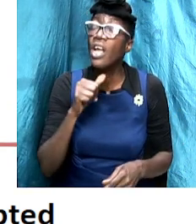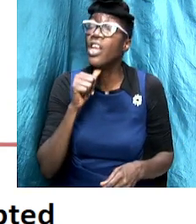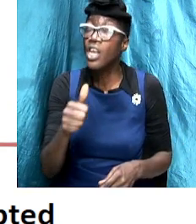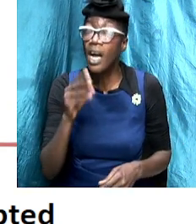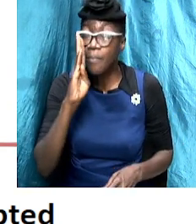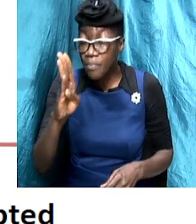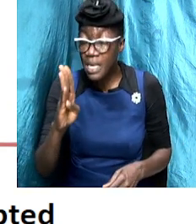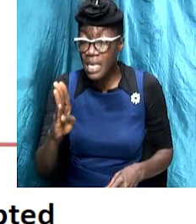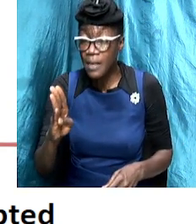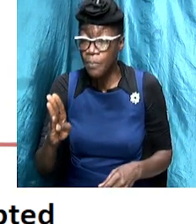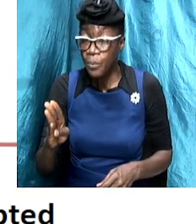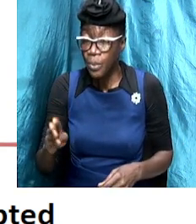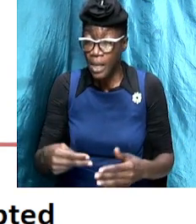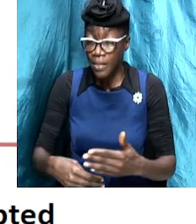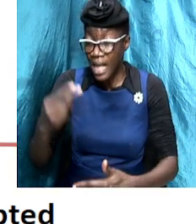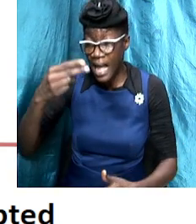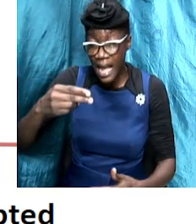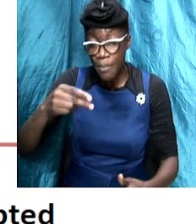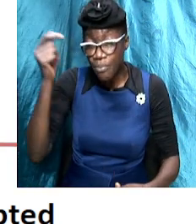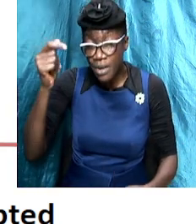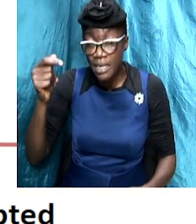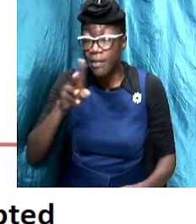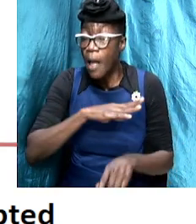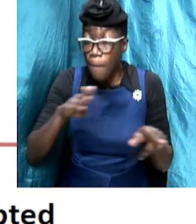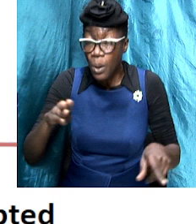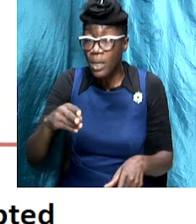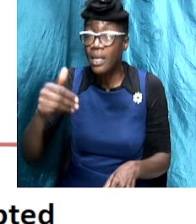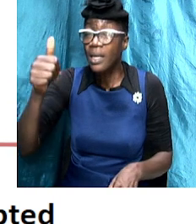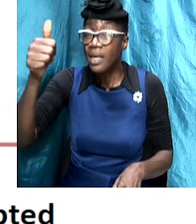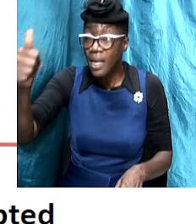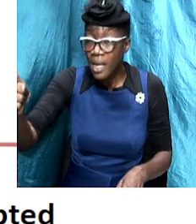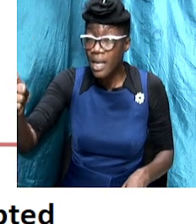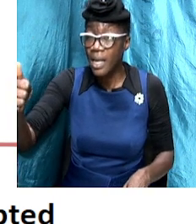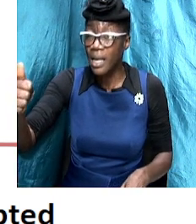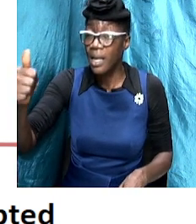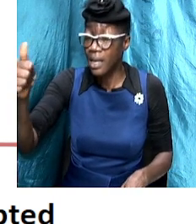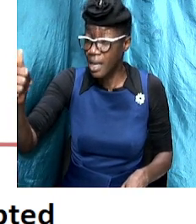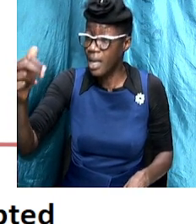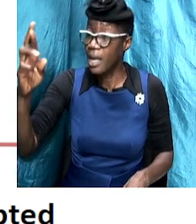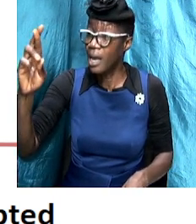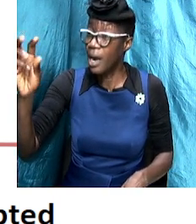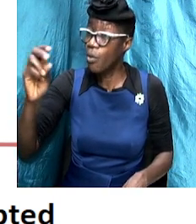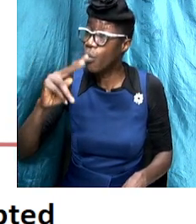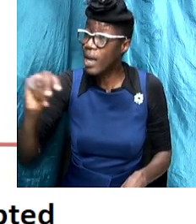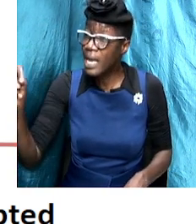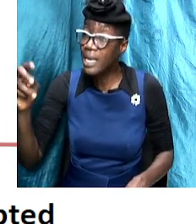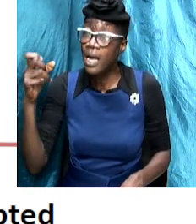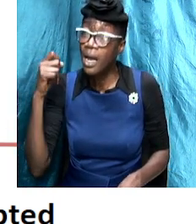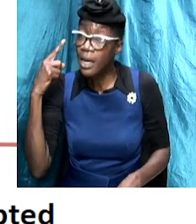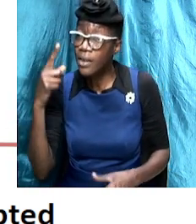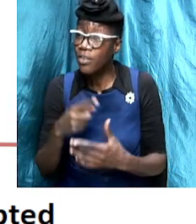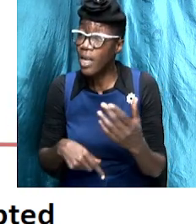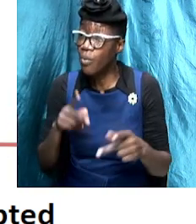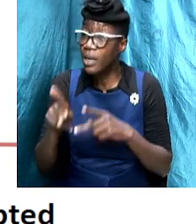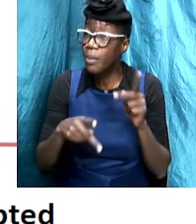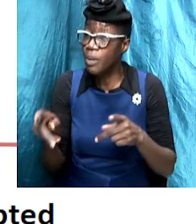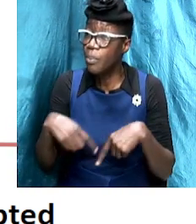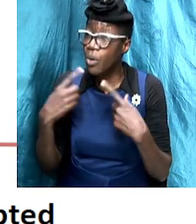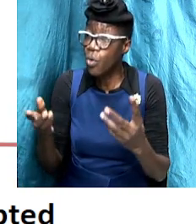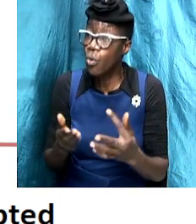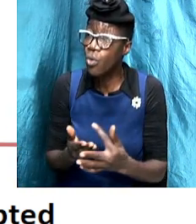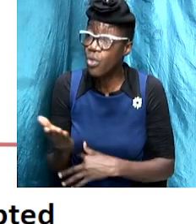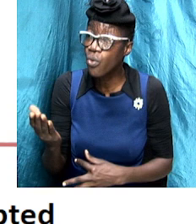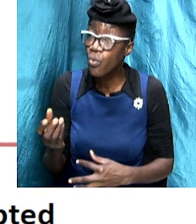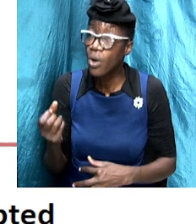be Aaron, because Aaron was selected from among the people. He understood what the people were going through. He understood the troubles